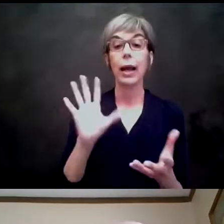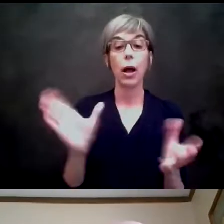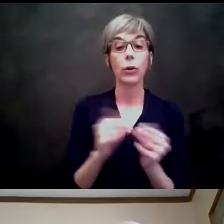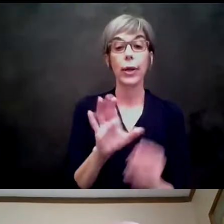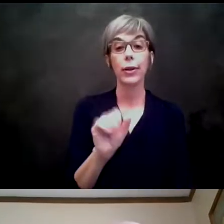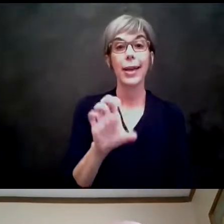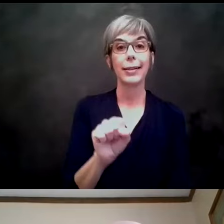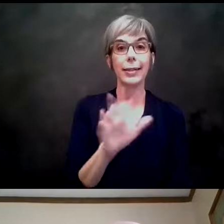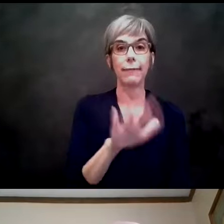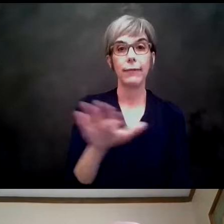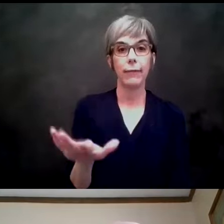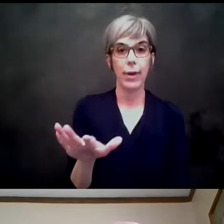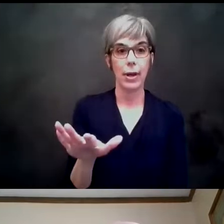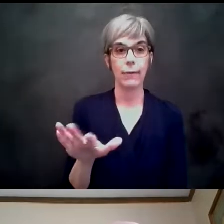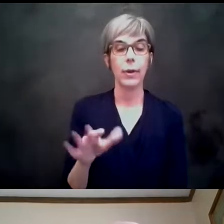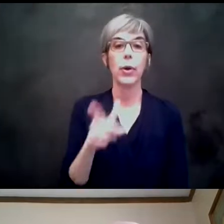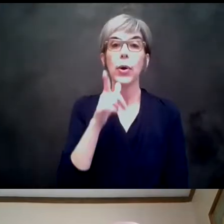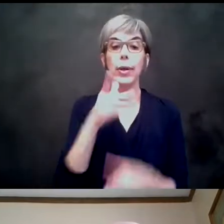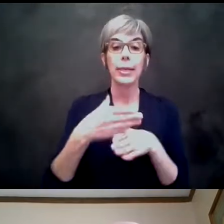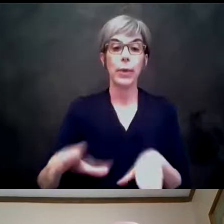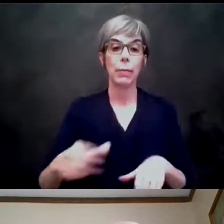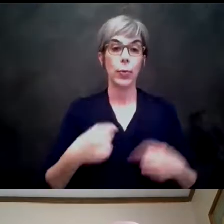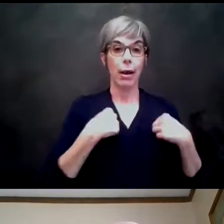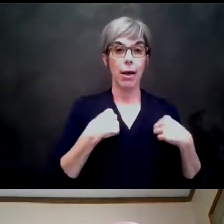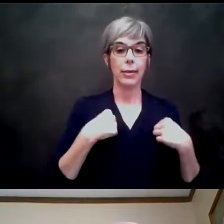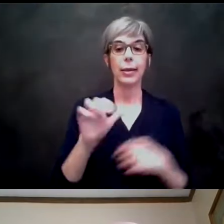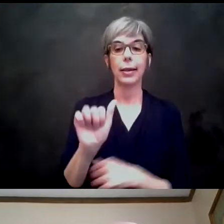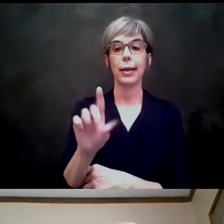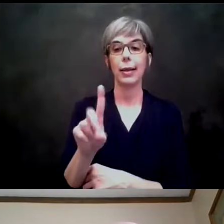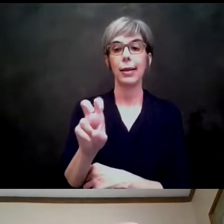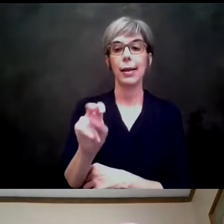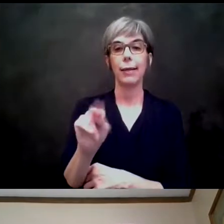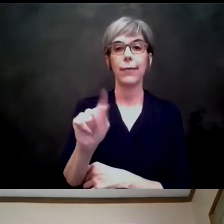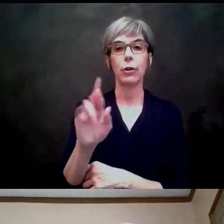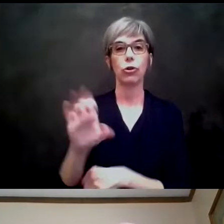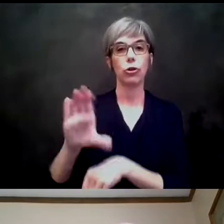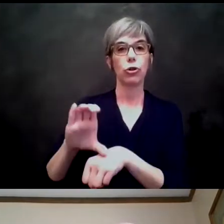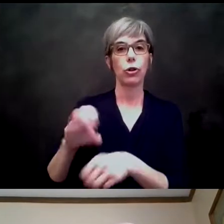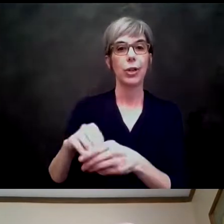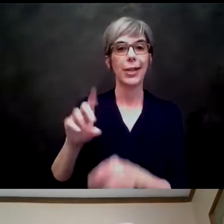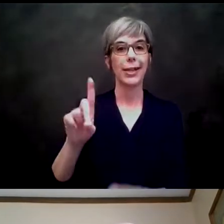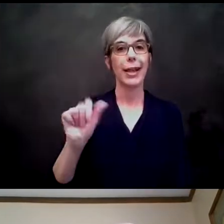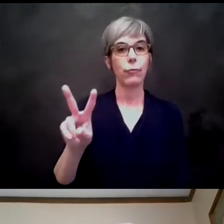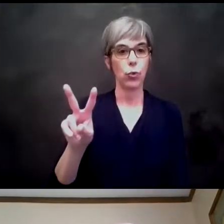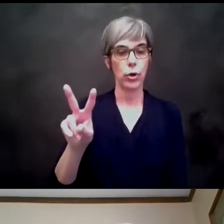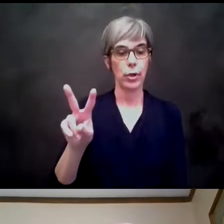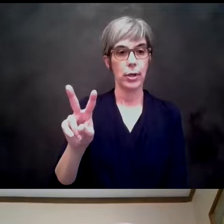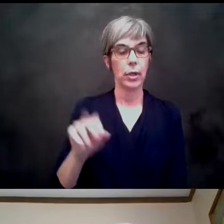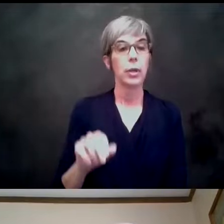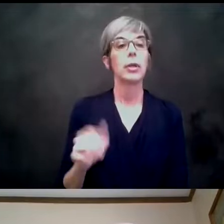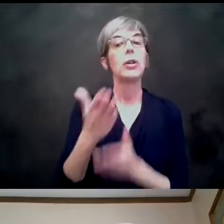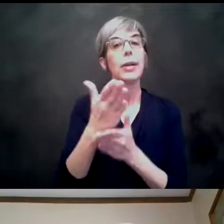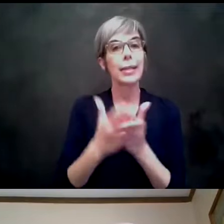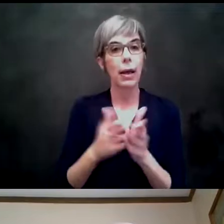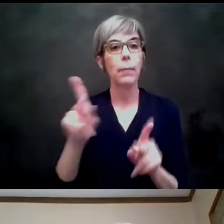it is split up between us and Adventure Church in Davenport, who takes care of those who have been displaced